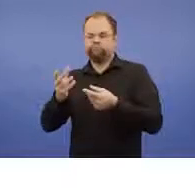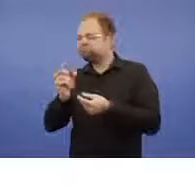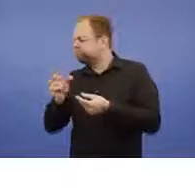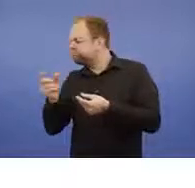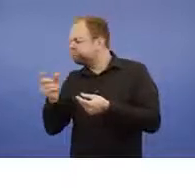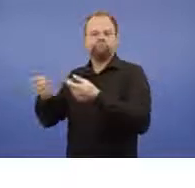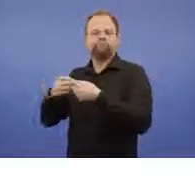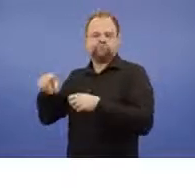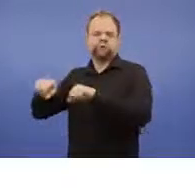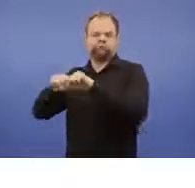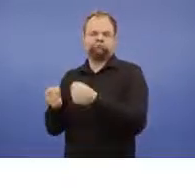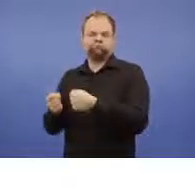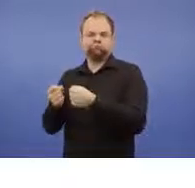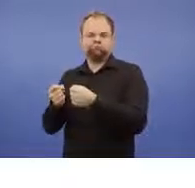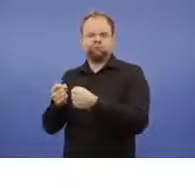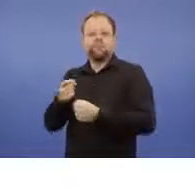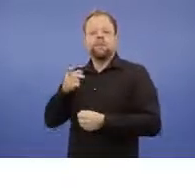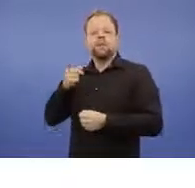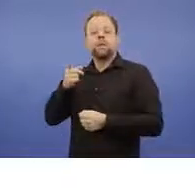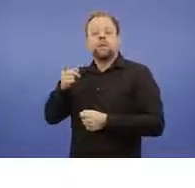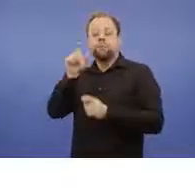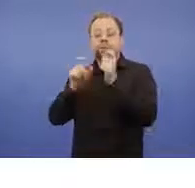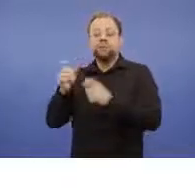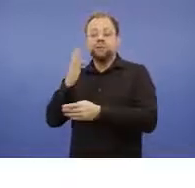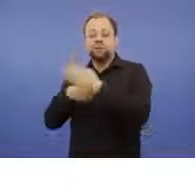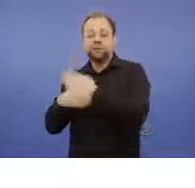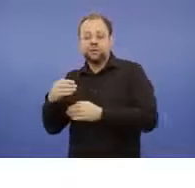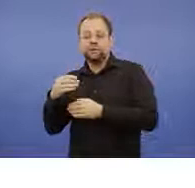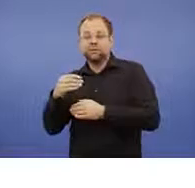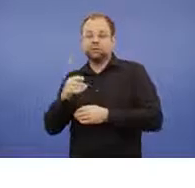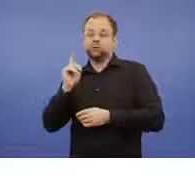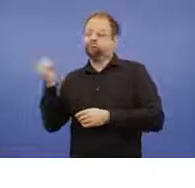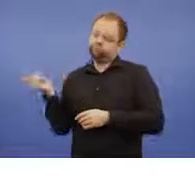which make them among the last people to receive aid.